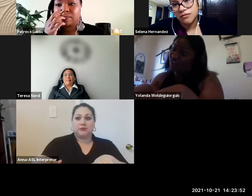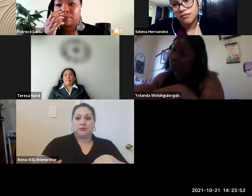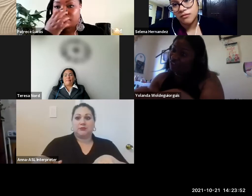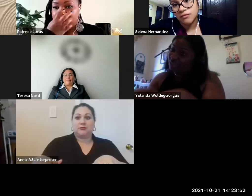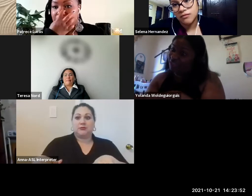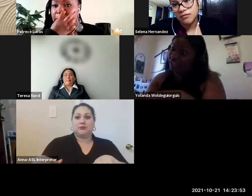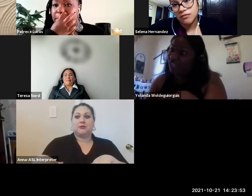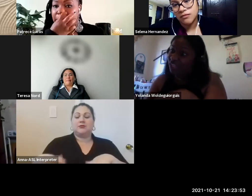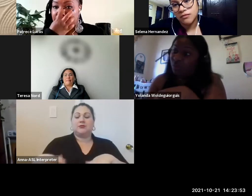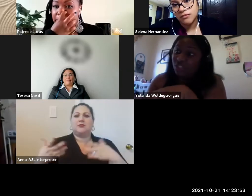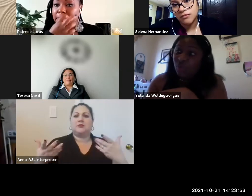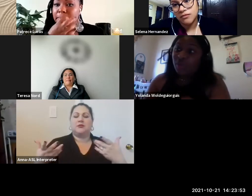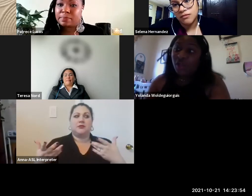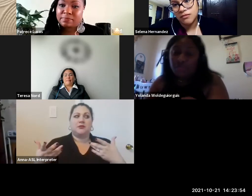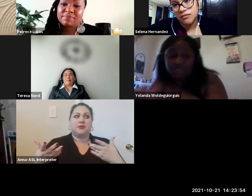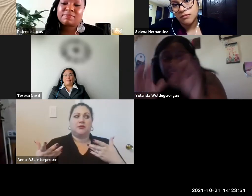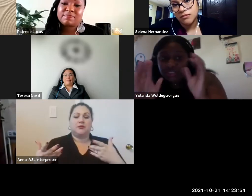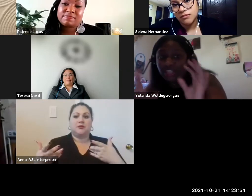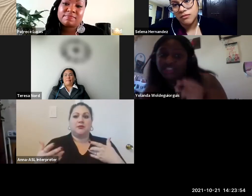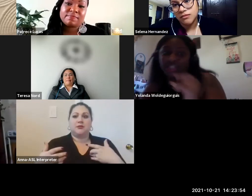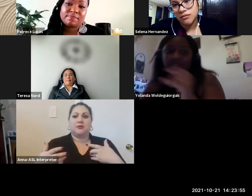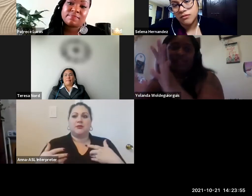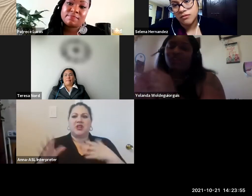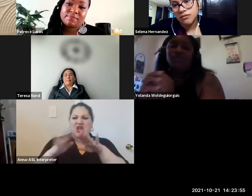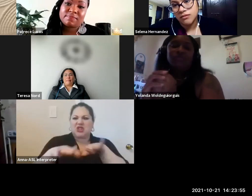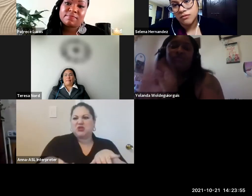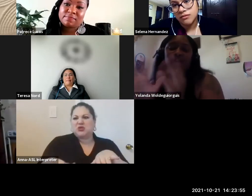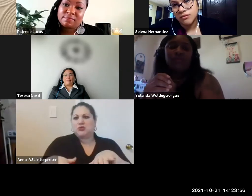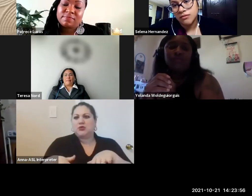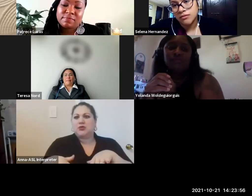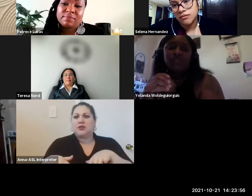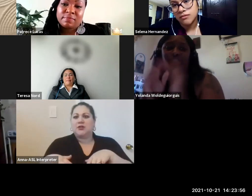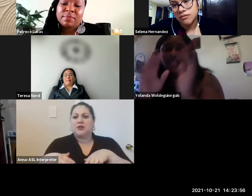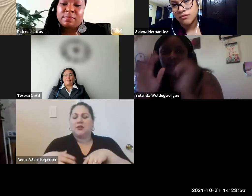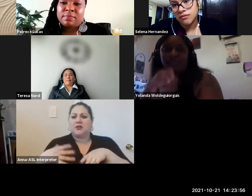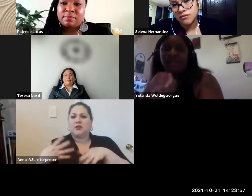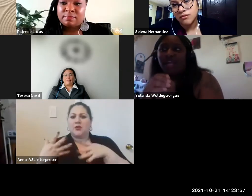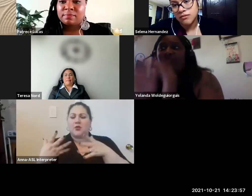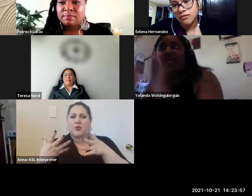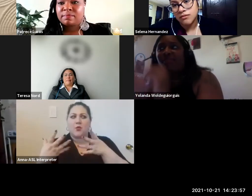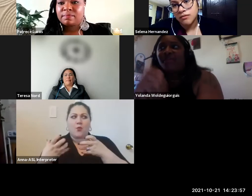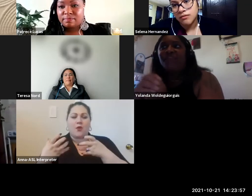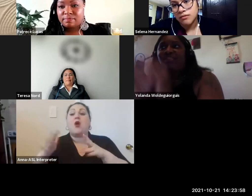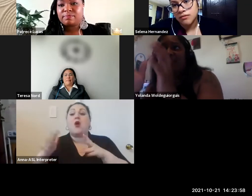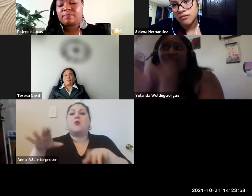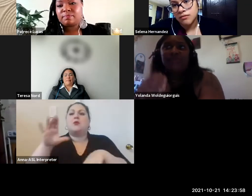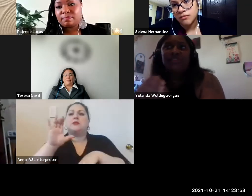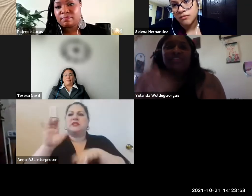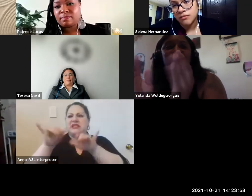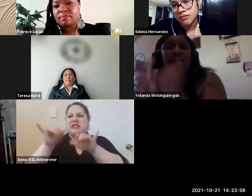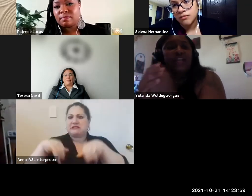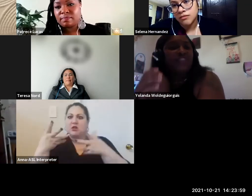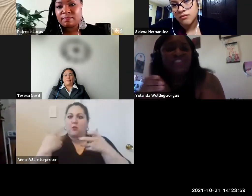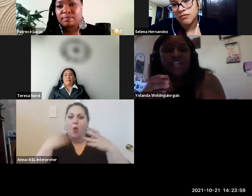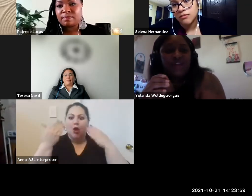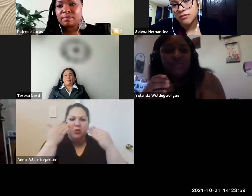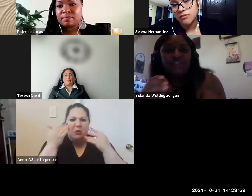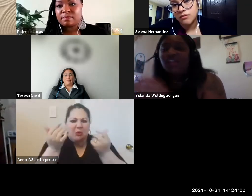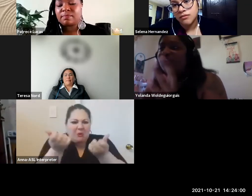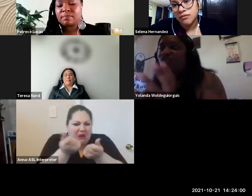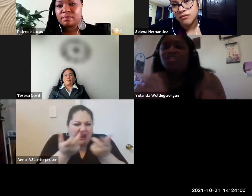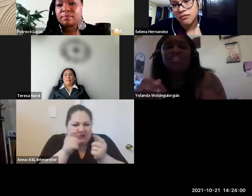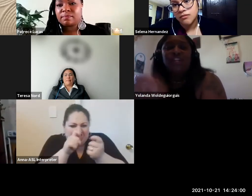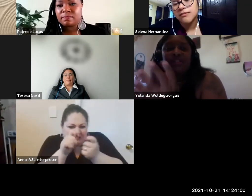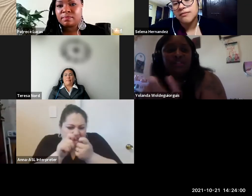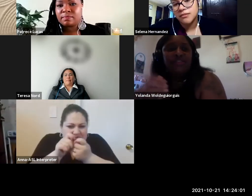gritty, trying to figure out some stuff like, what's going on? What's tell us stuff like, no, get out of my life, get out of my face, get out of my business. Since you're not really trying to